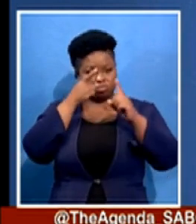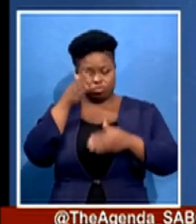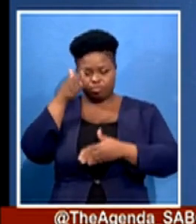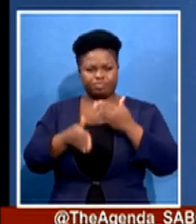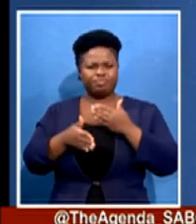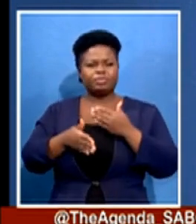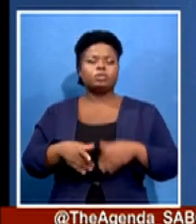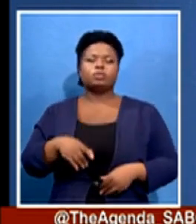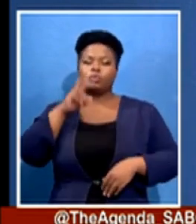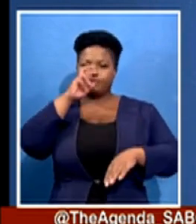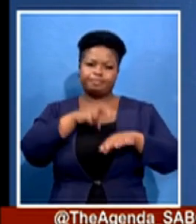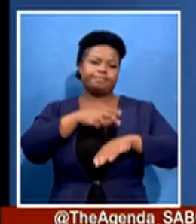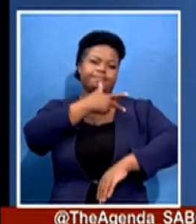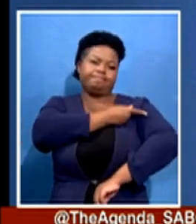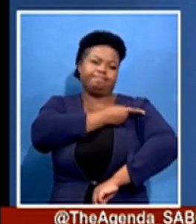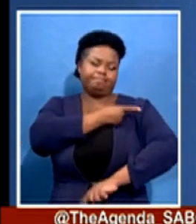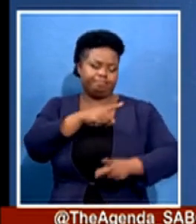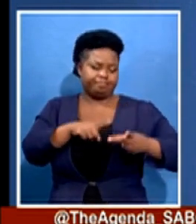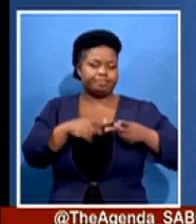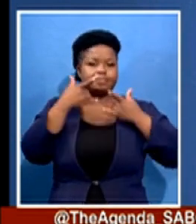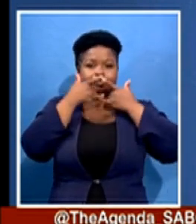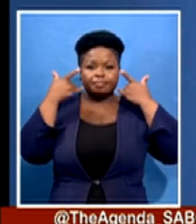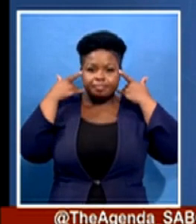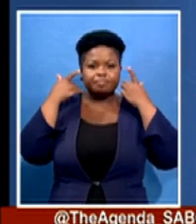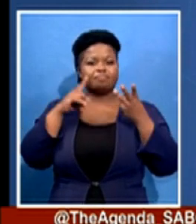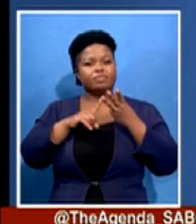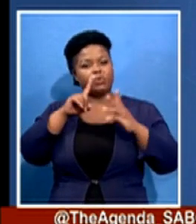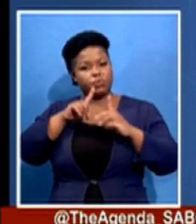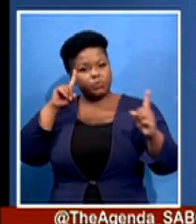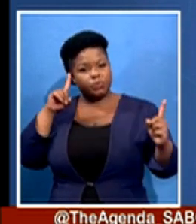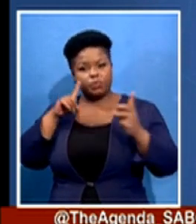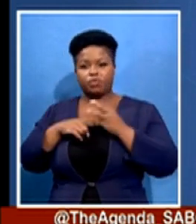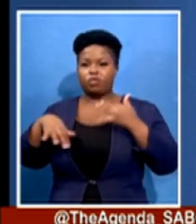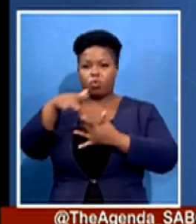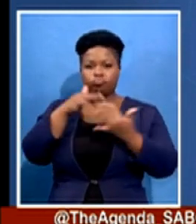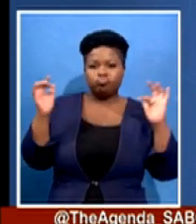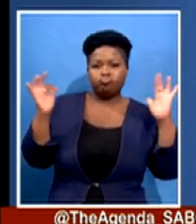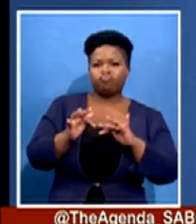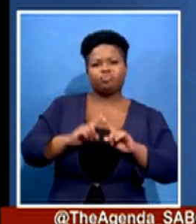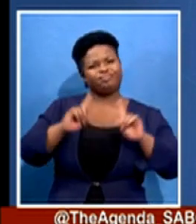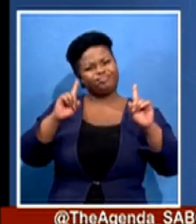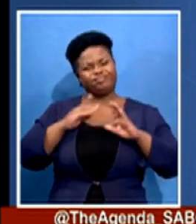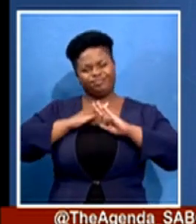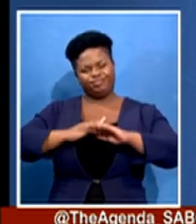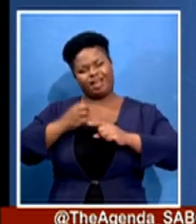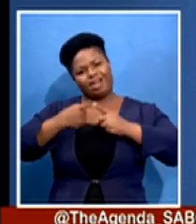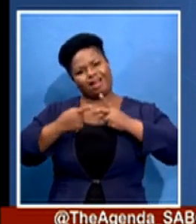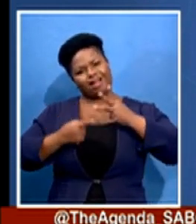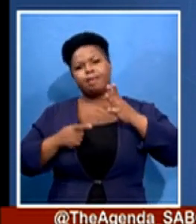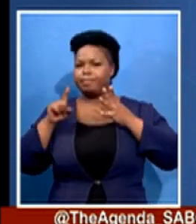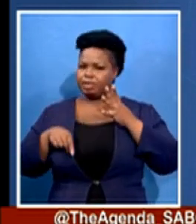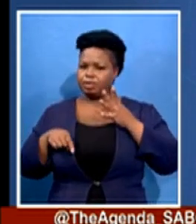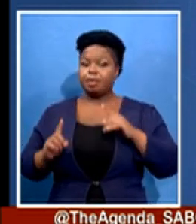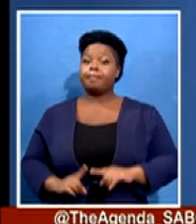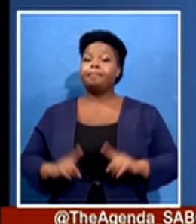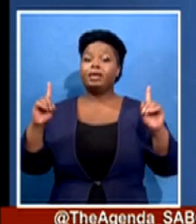masks, distancing, no social gatherings. We need all of that to continue. But to really stop transmission, we need